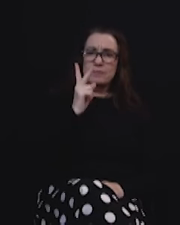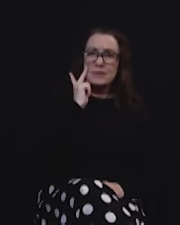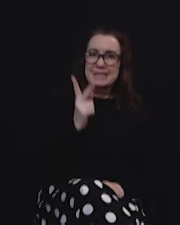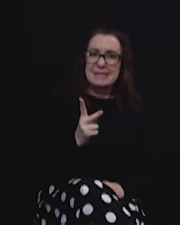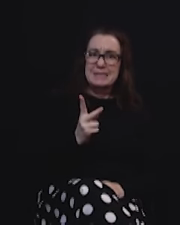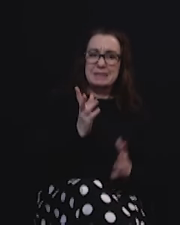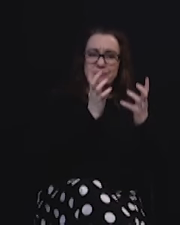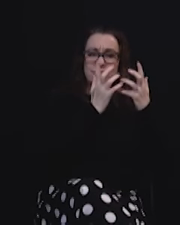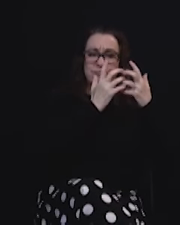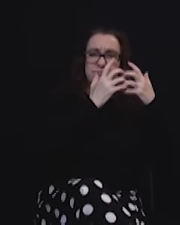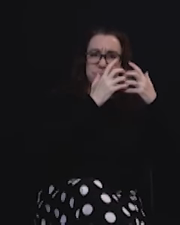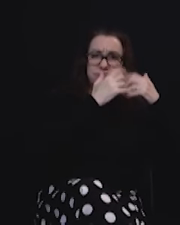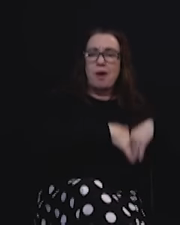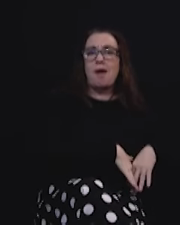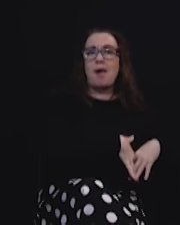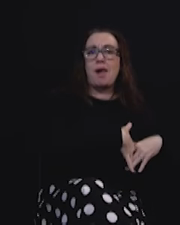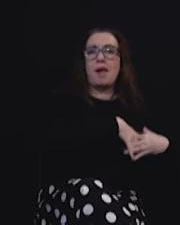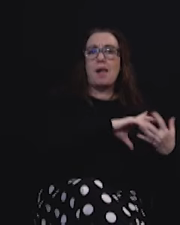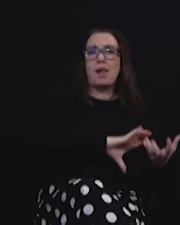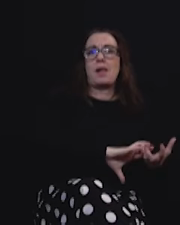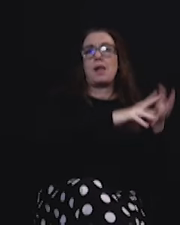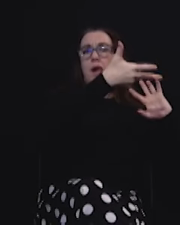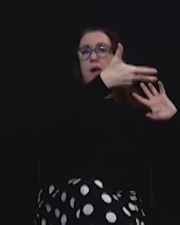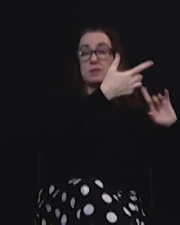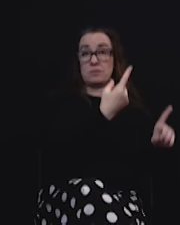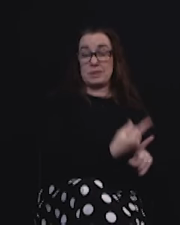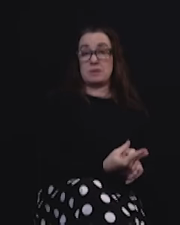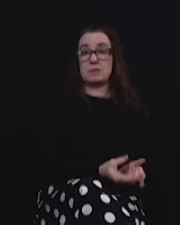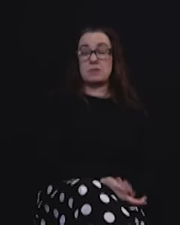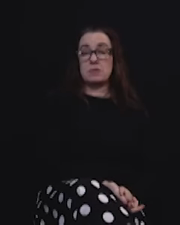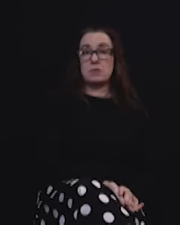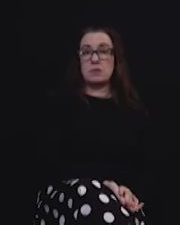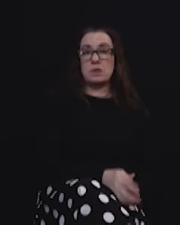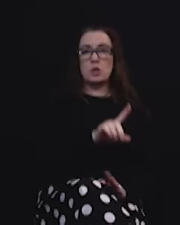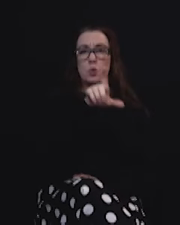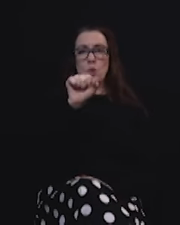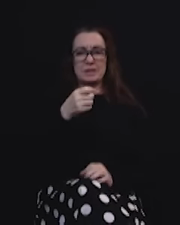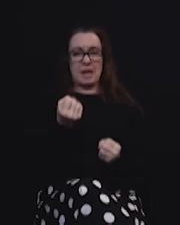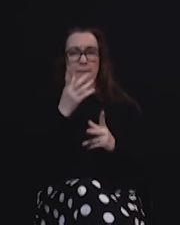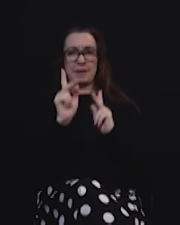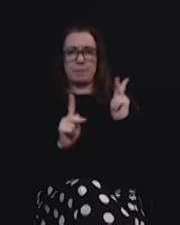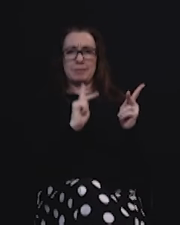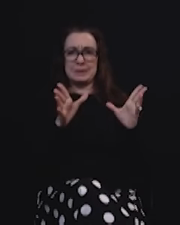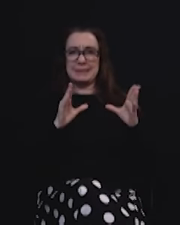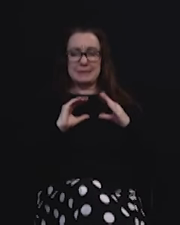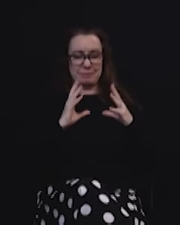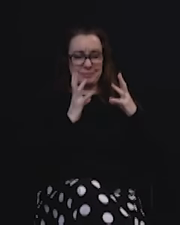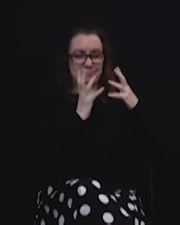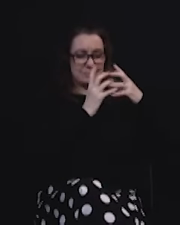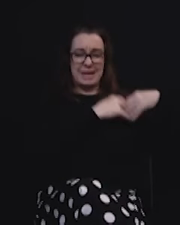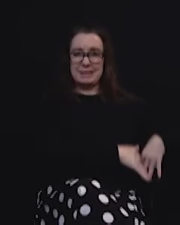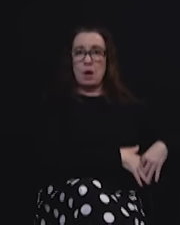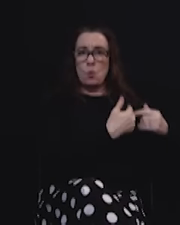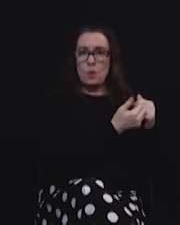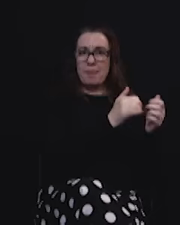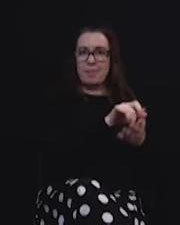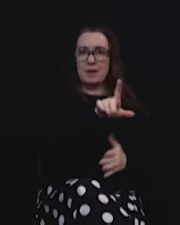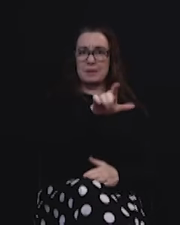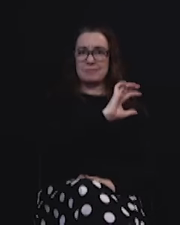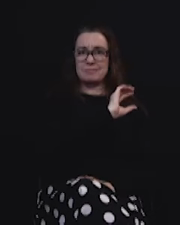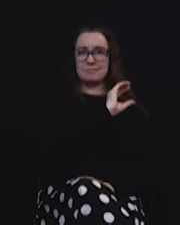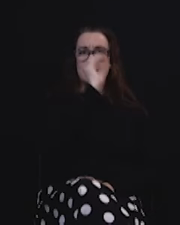ultimately crash and burn? The question is, how many people does it take down with it?